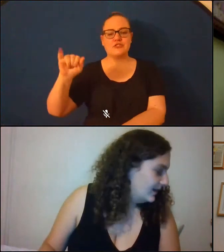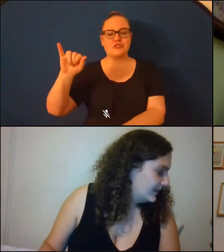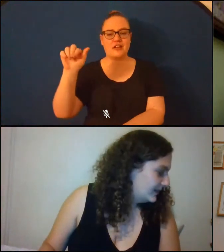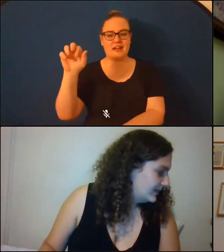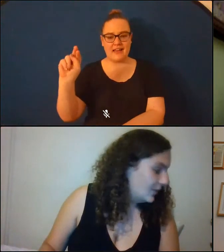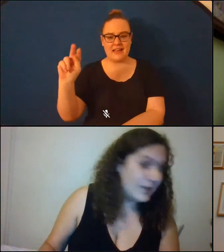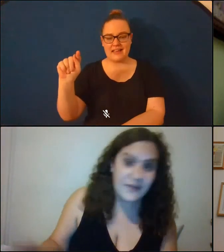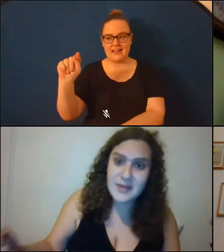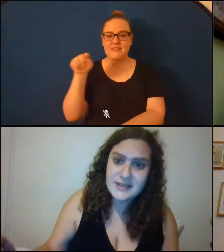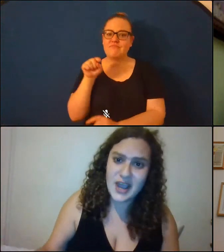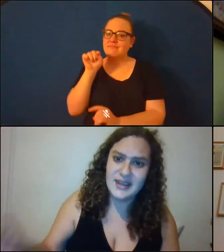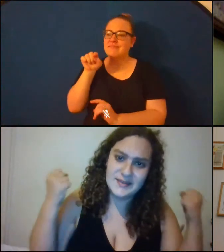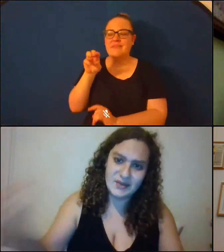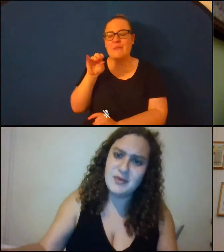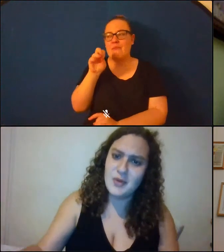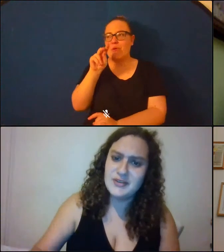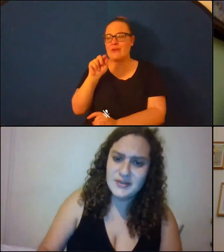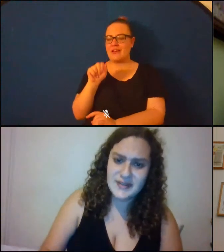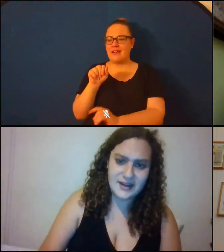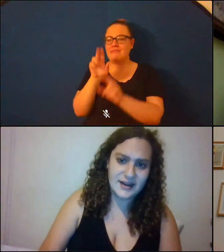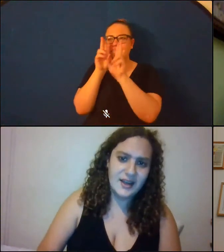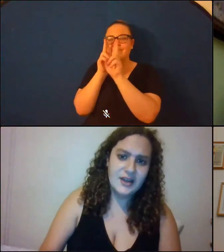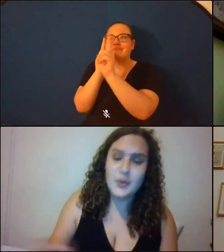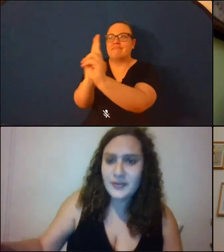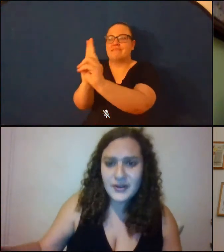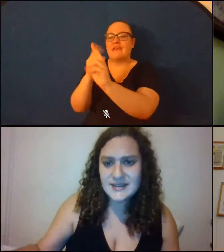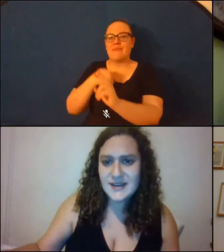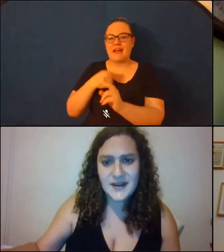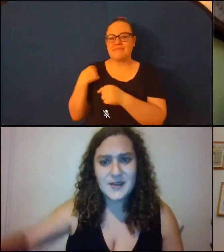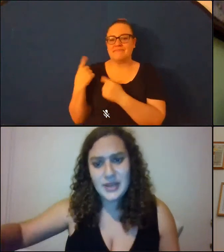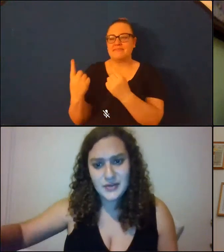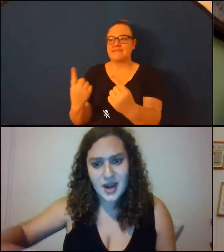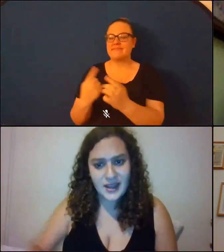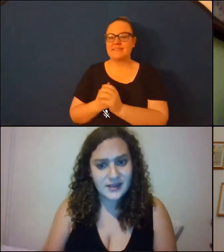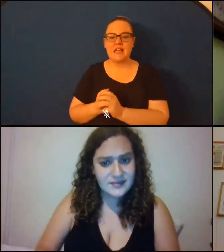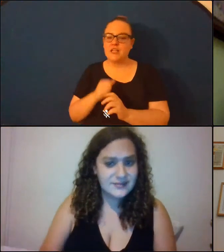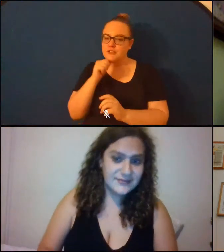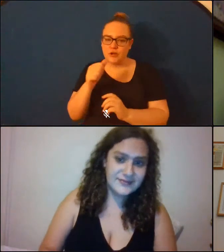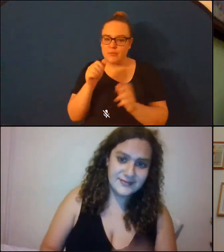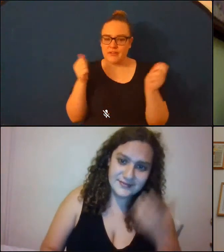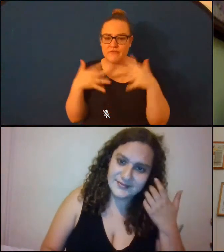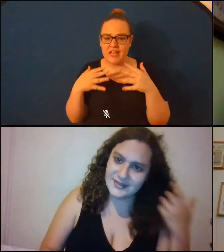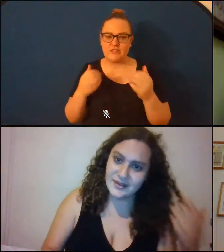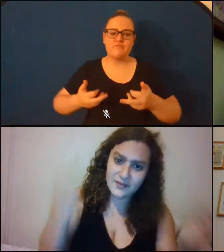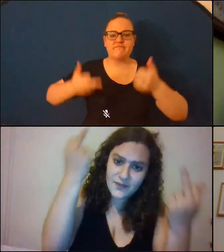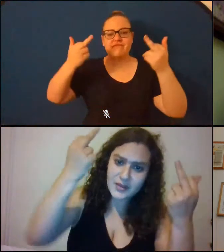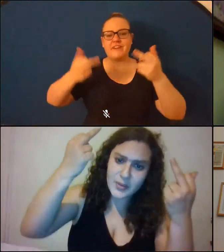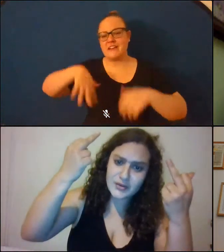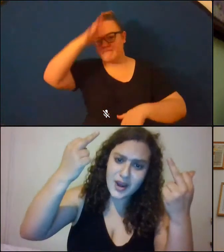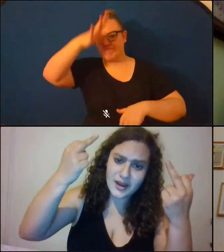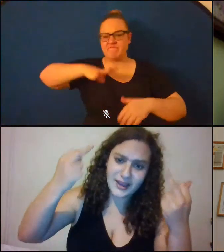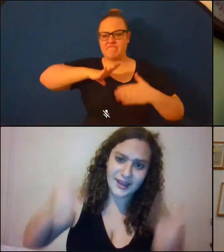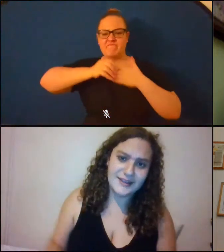but be a feminist giant. Subscribe to Mona's newsletter. Don't be afraid to say fuck the patriarchy. Fuck the patriarchy.